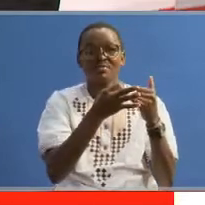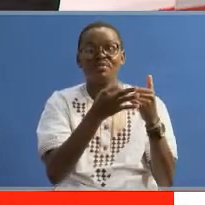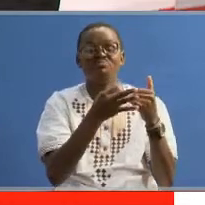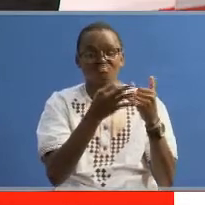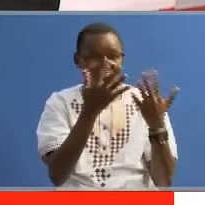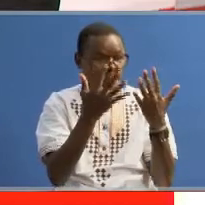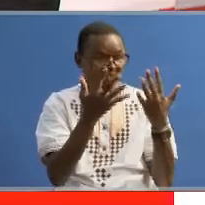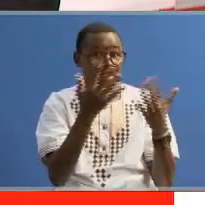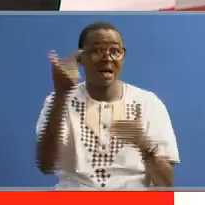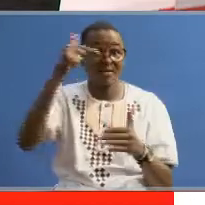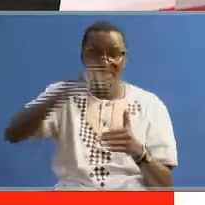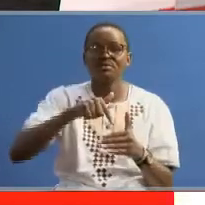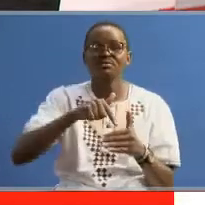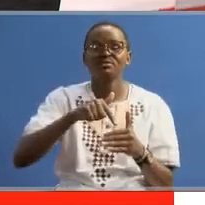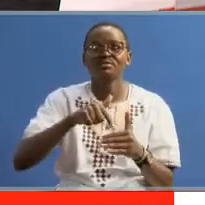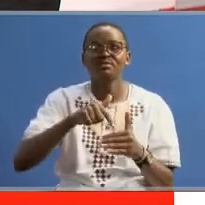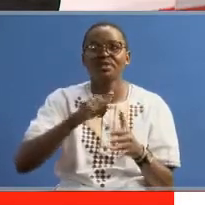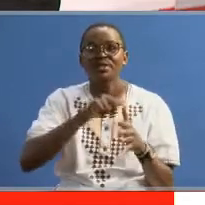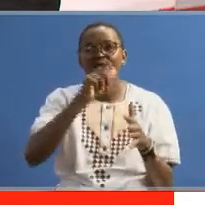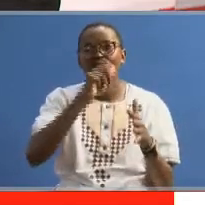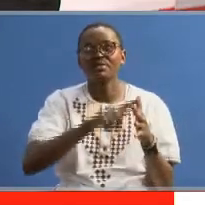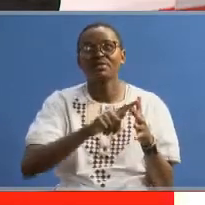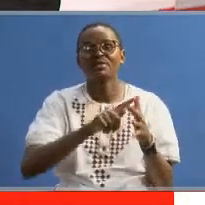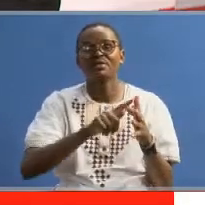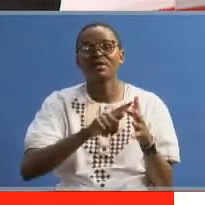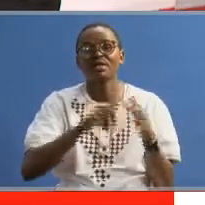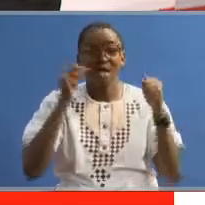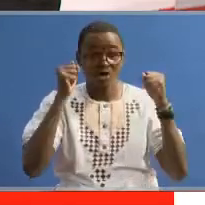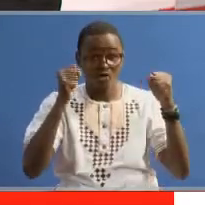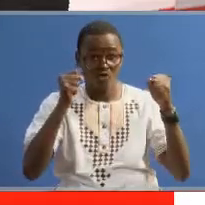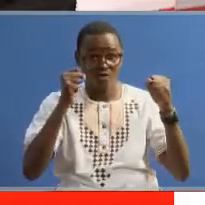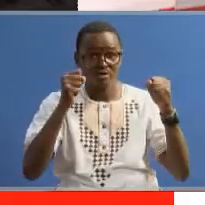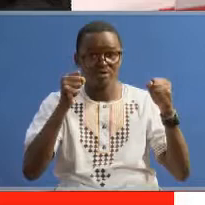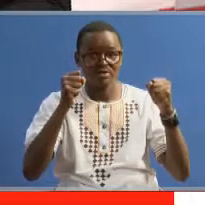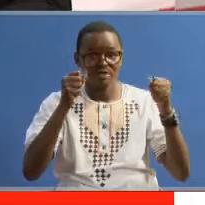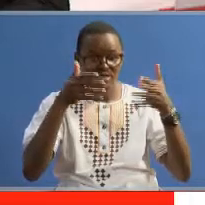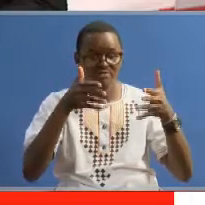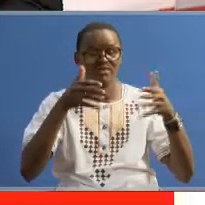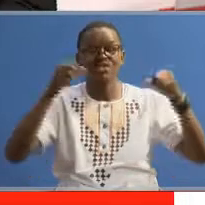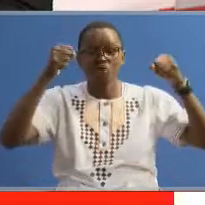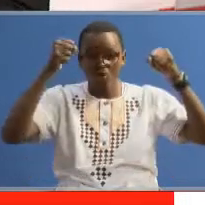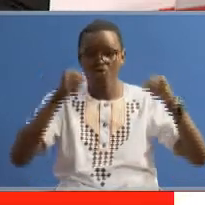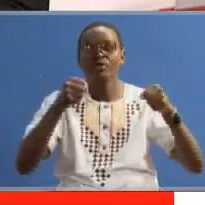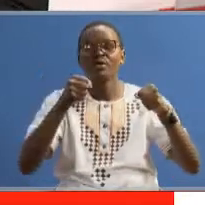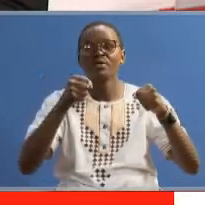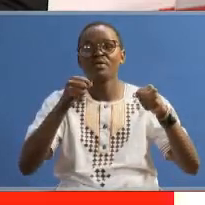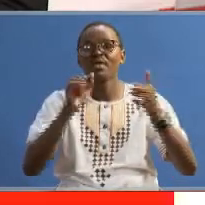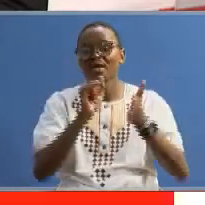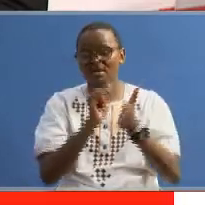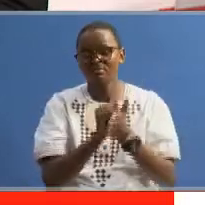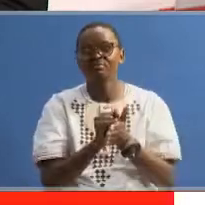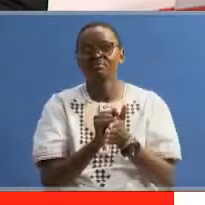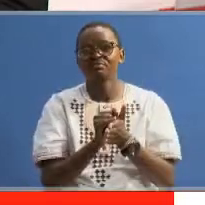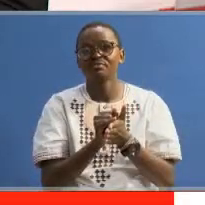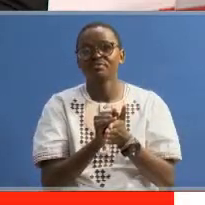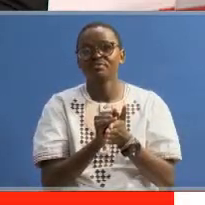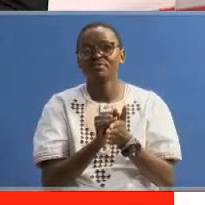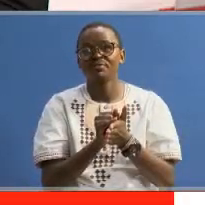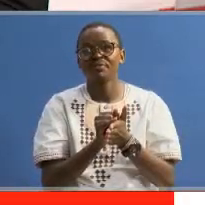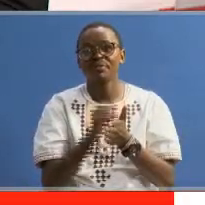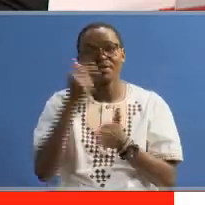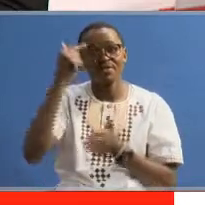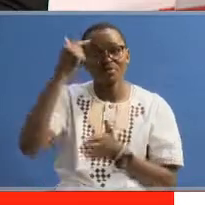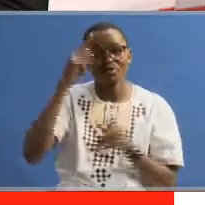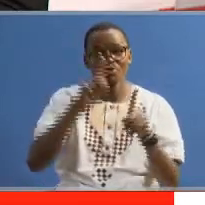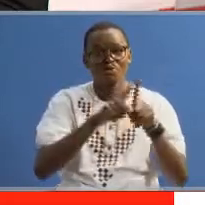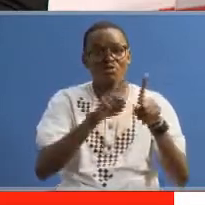seemingly coming, then they have this confidence. Yeah. They have this confidence that that they can stand. And I think